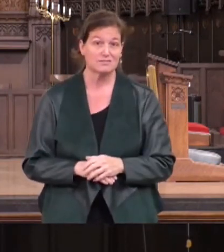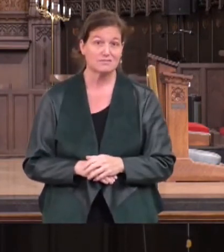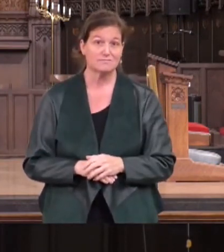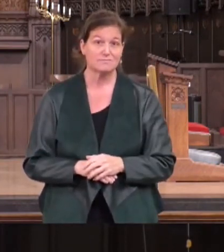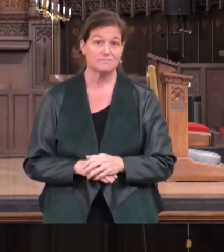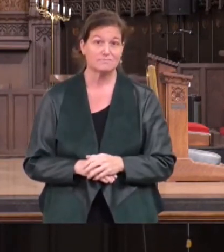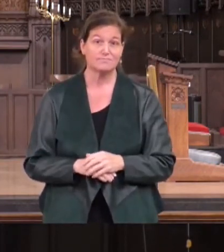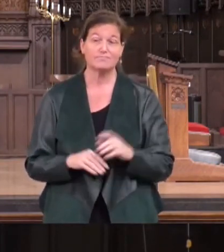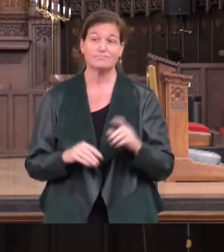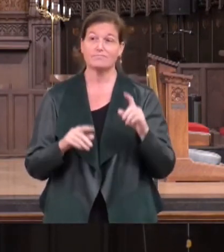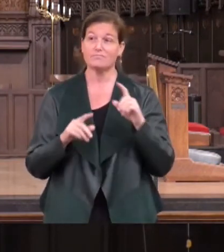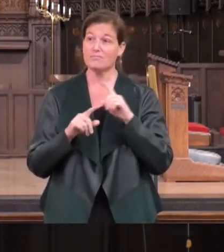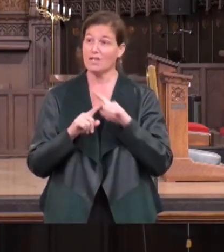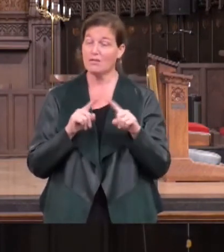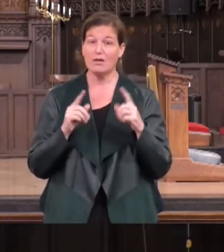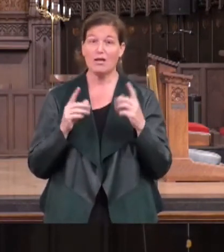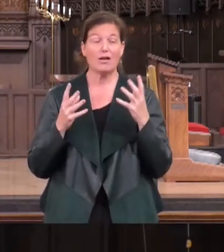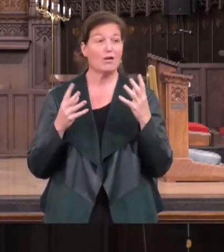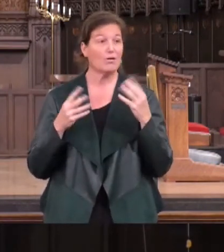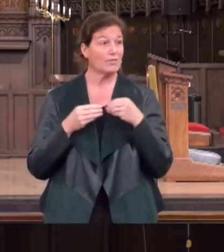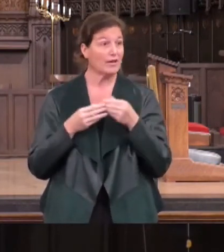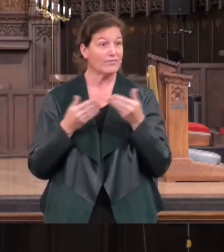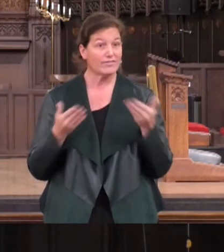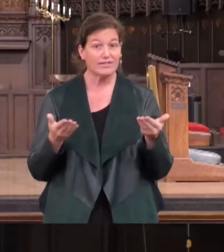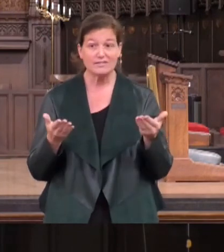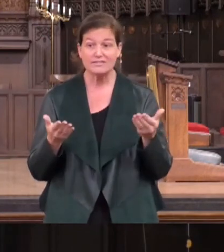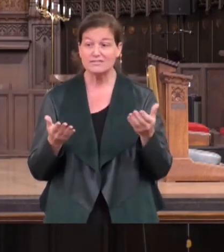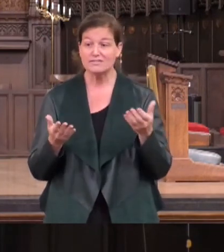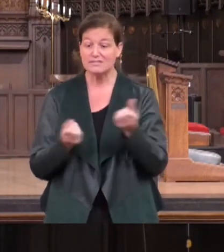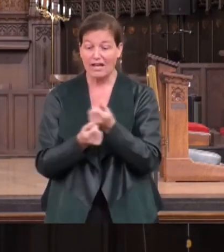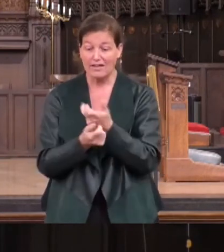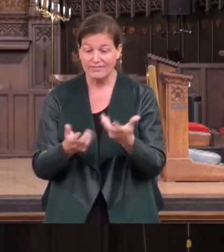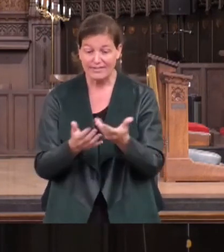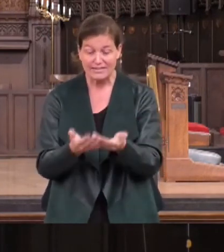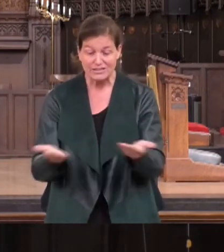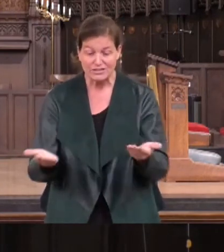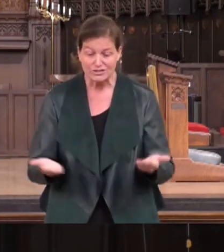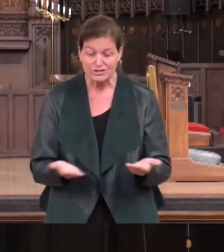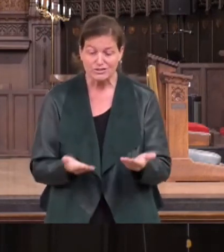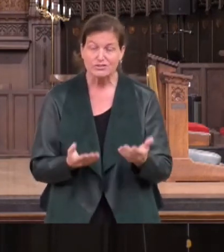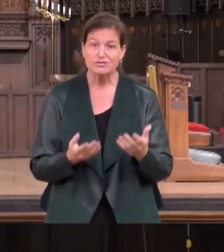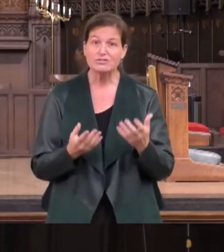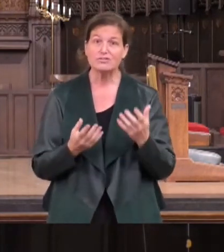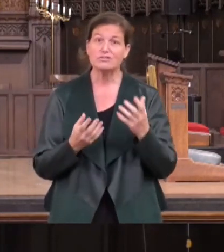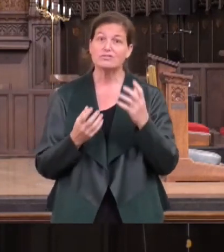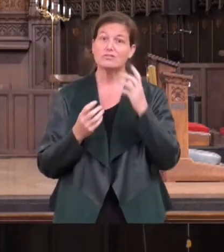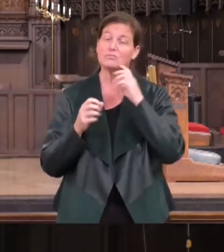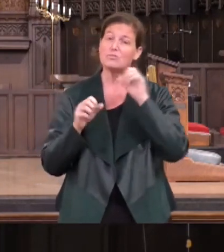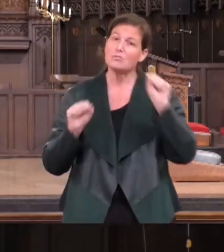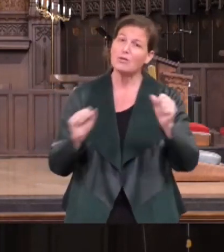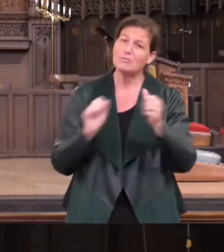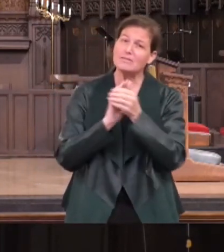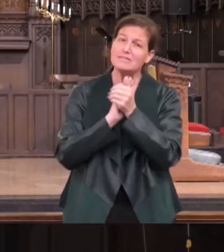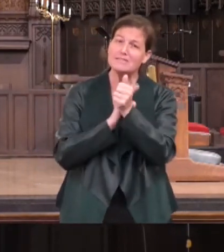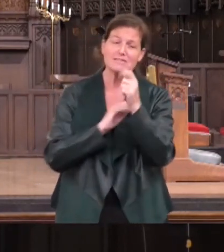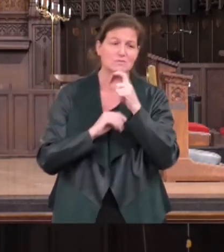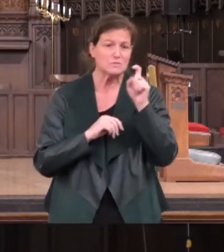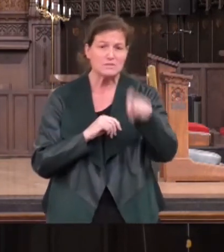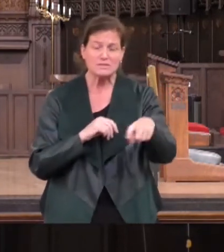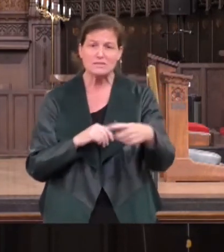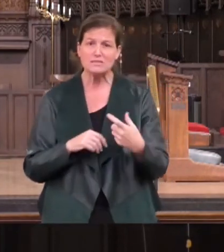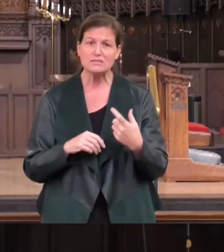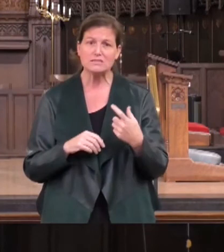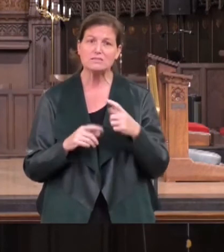But we have this treasure in clay jars, so that it may be made clear that the extraordinary power